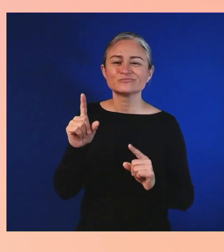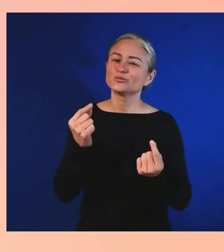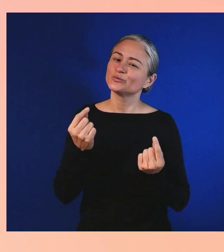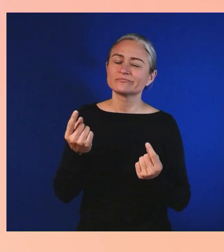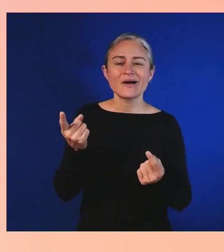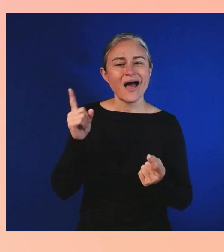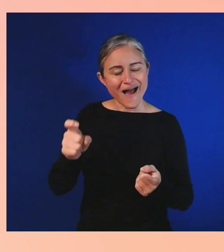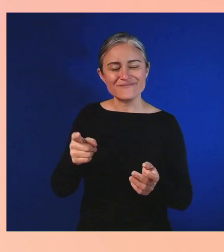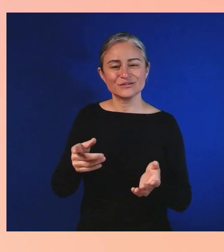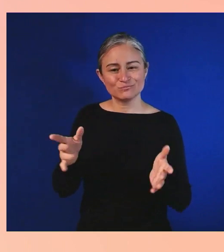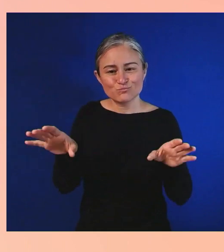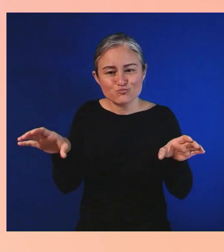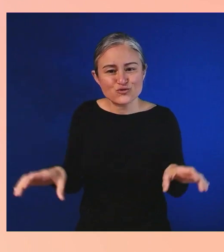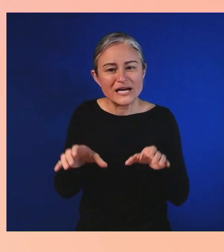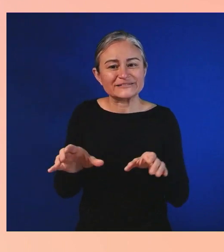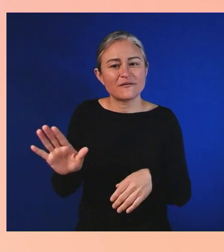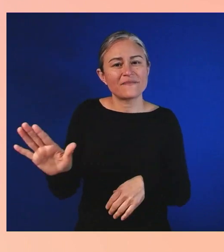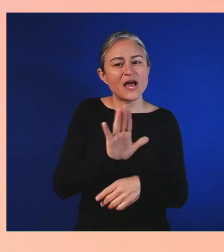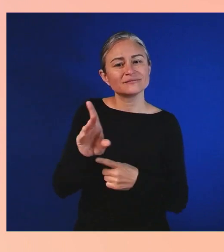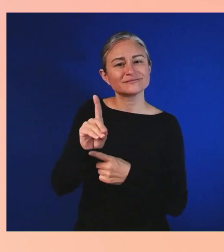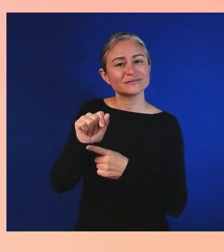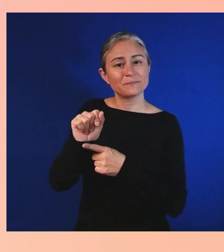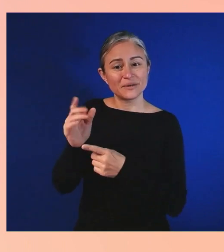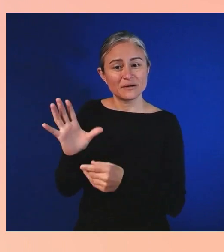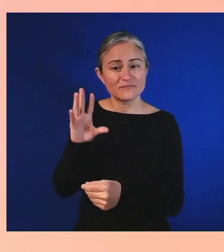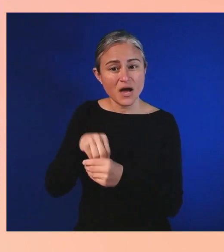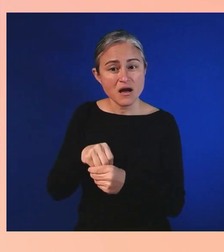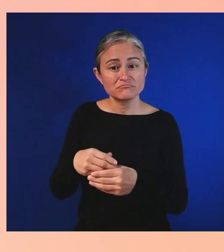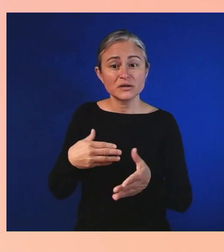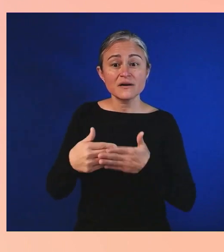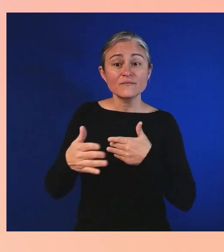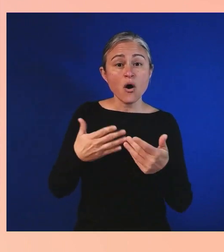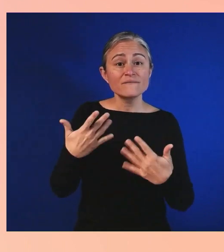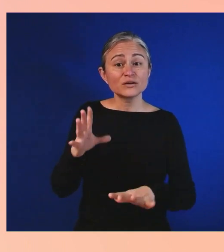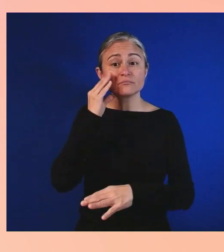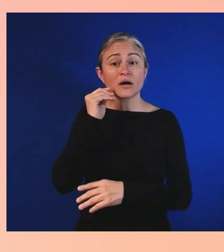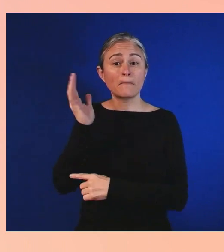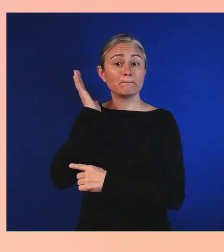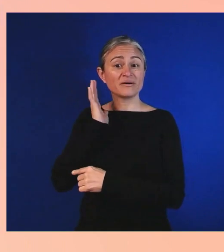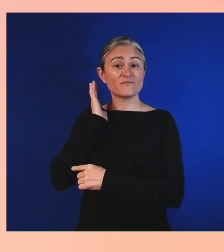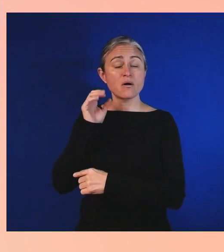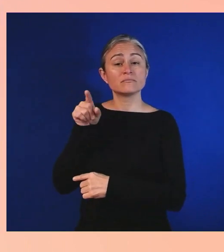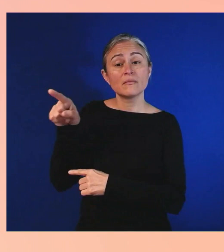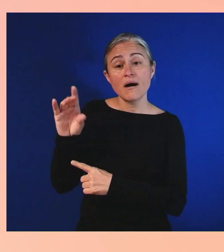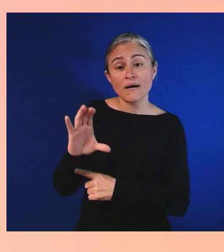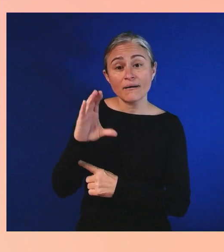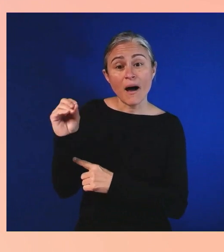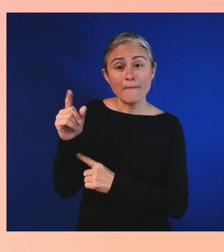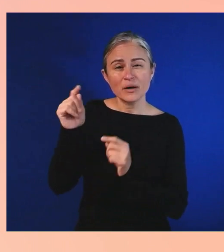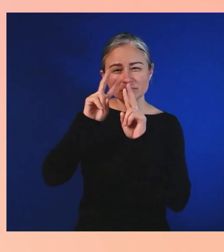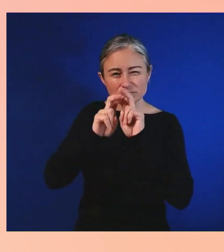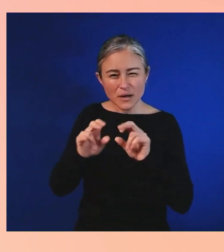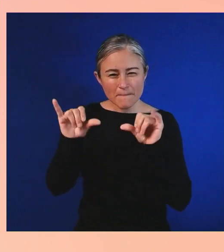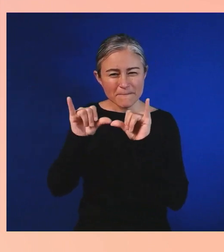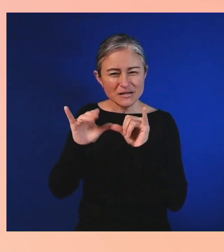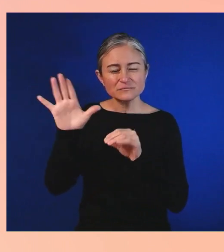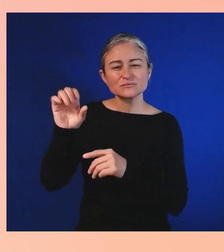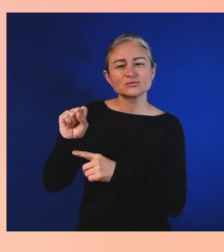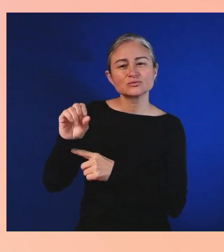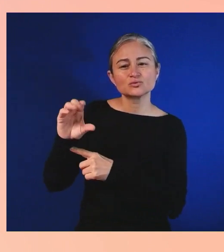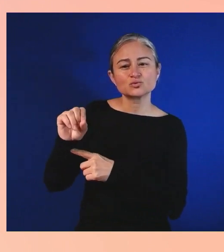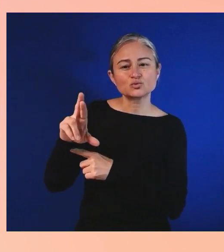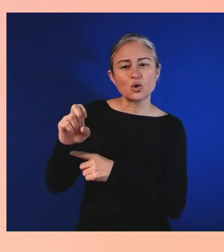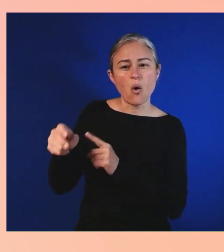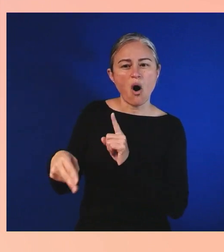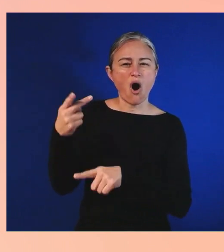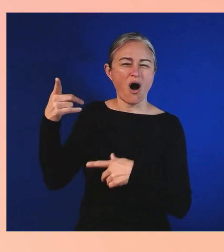as one of the top employers for people with disabilities and still discriminated against the disabled employees. So it really starts at home, and it really starts with how